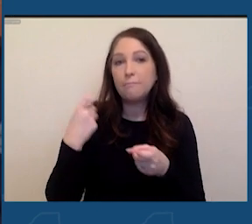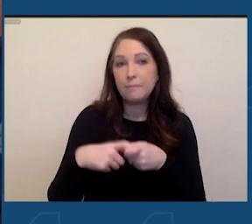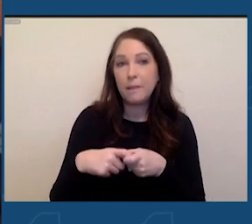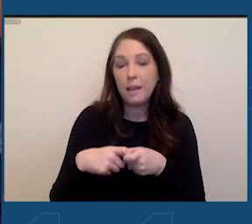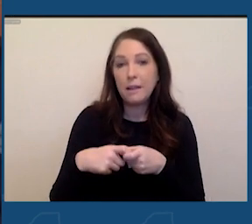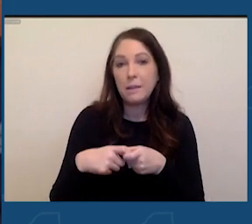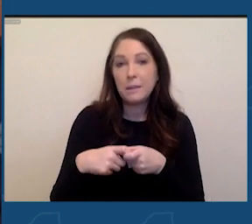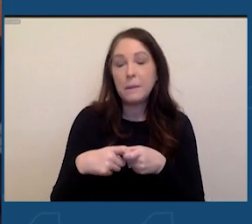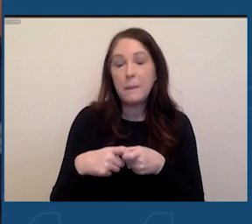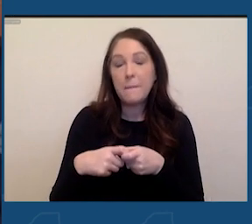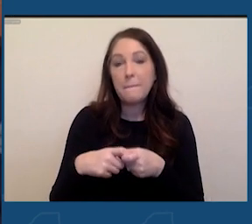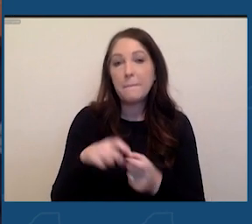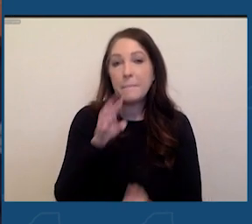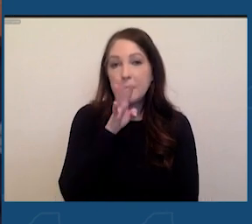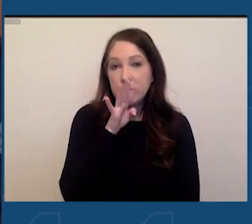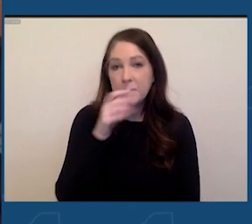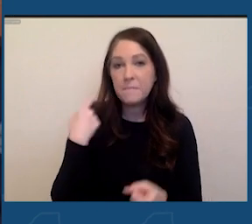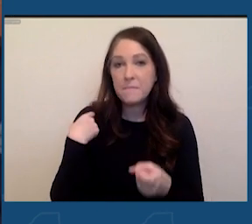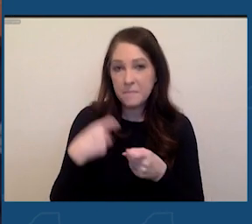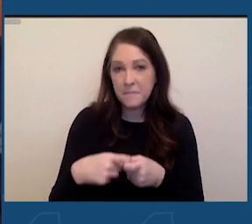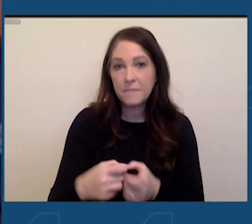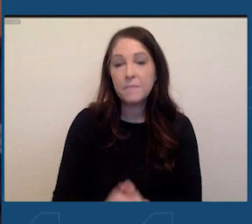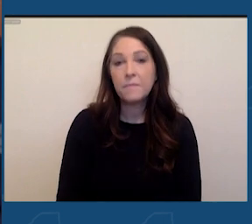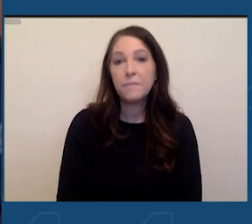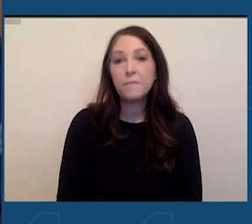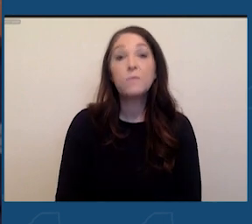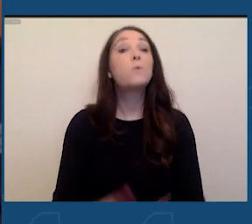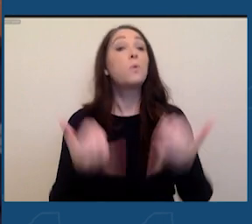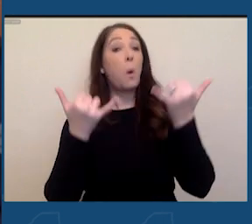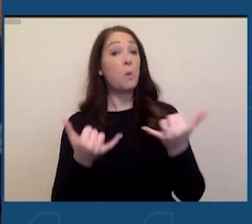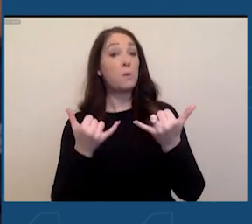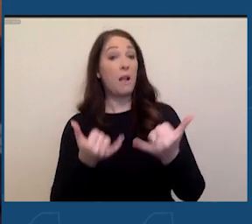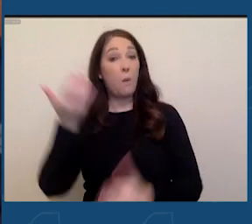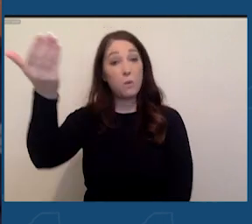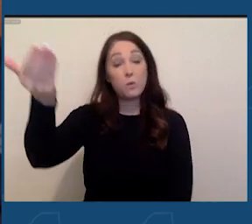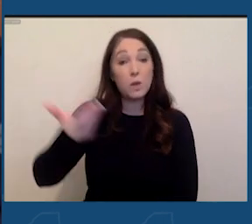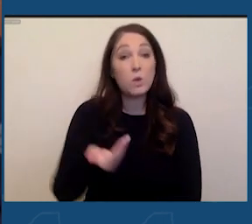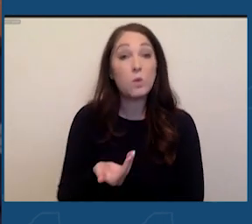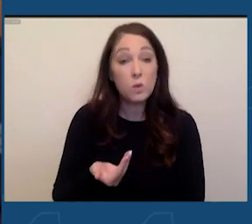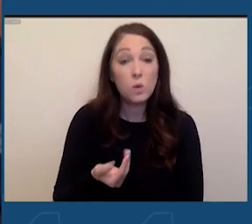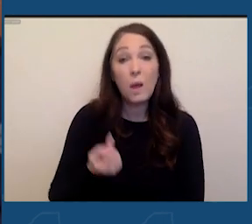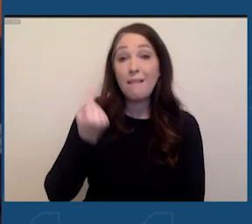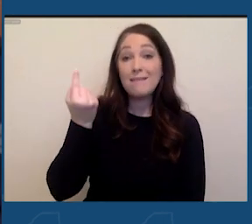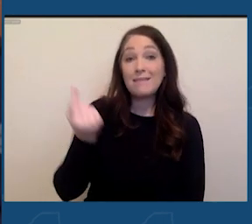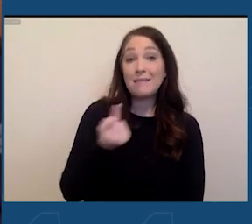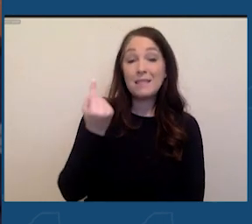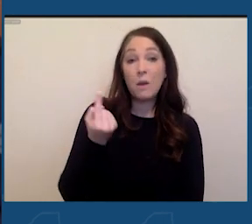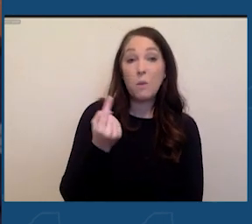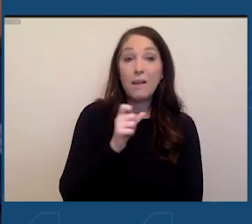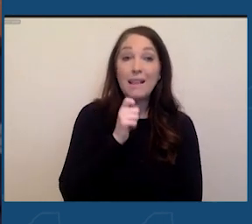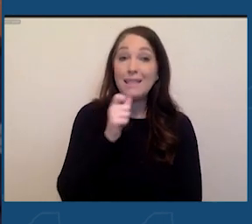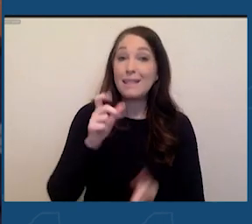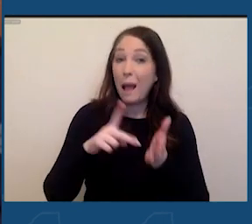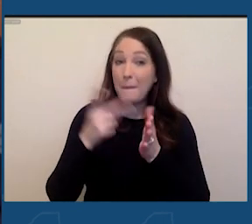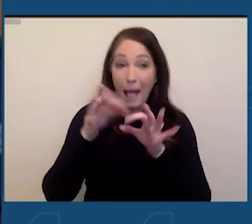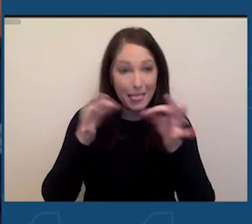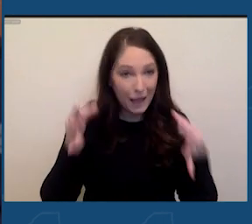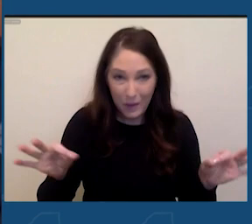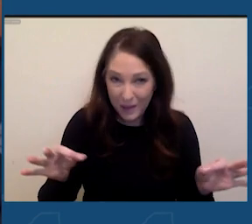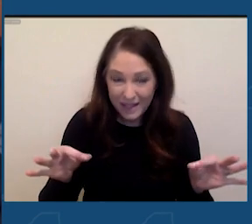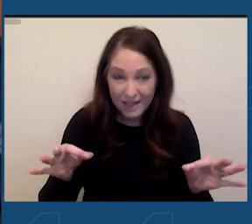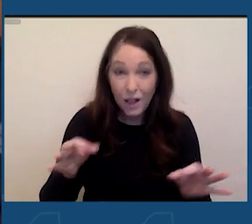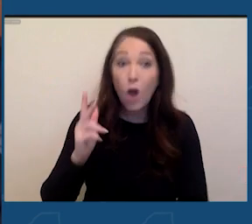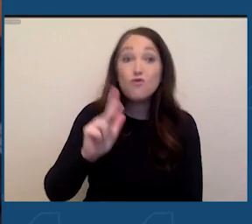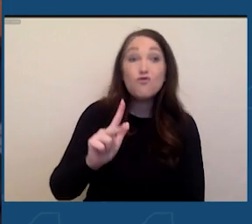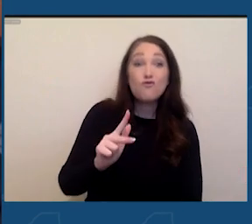éxito. Y con eso, and with that, let me introduce to you someone that is not bilingual, he is